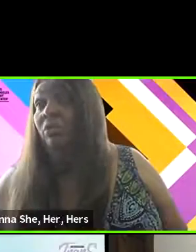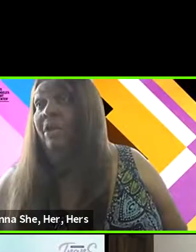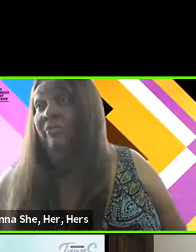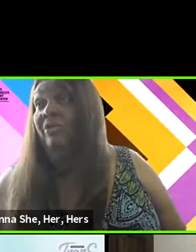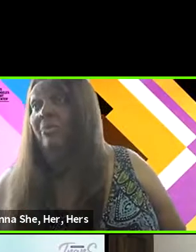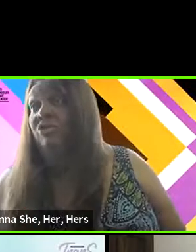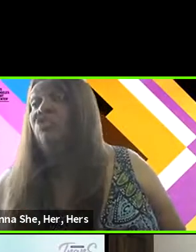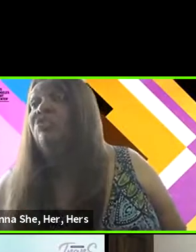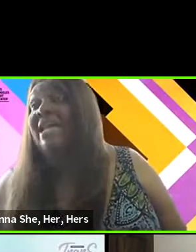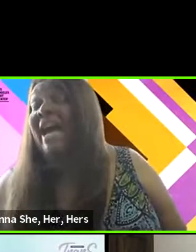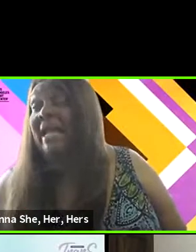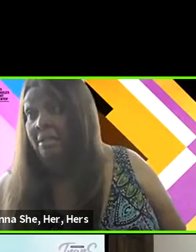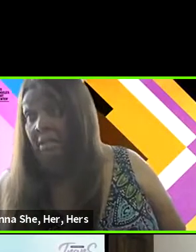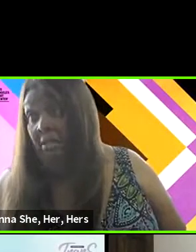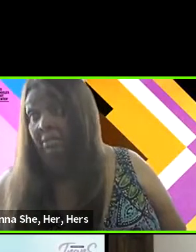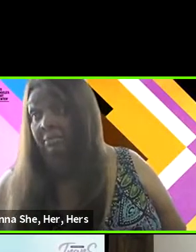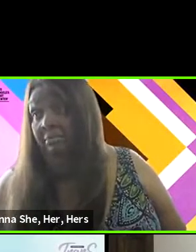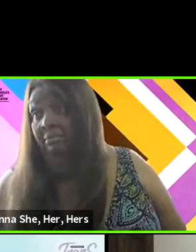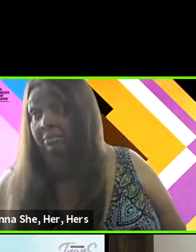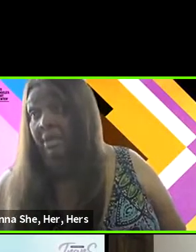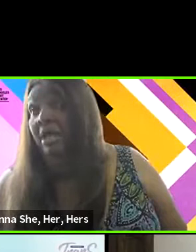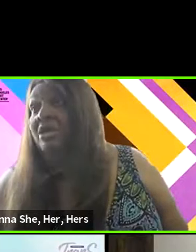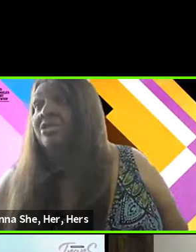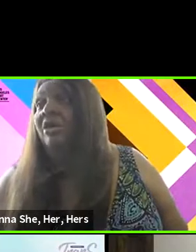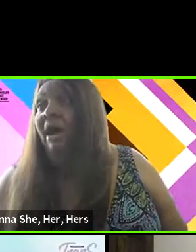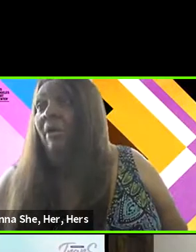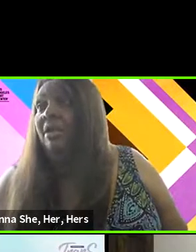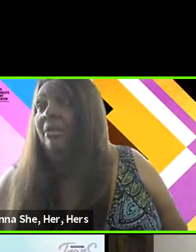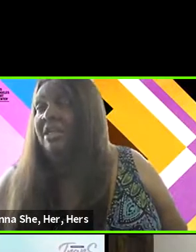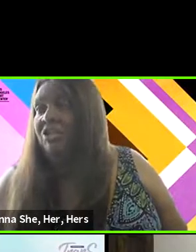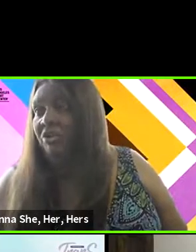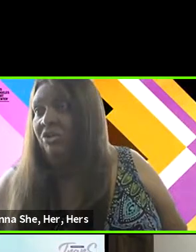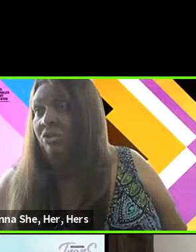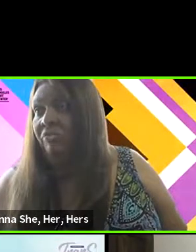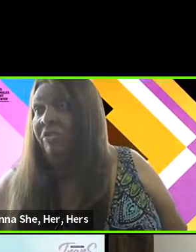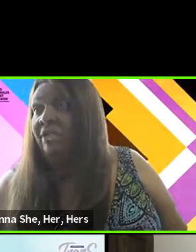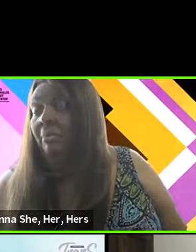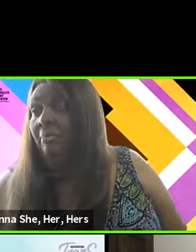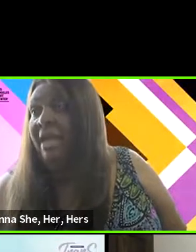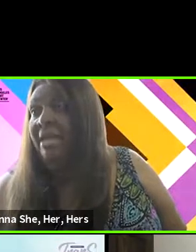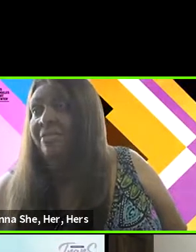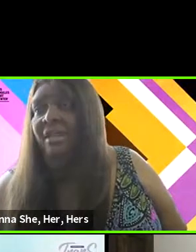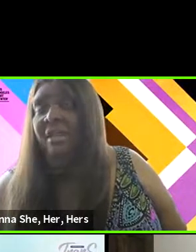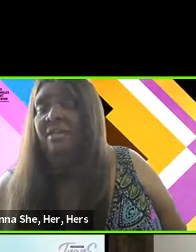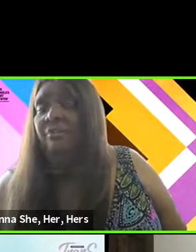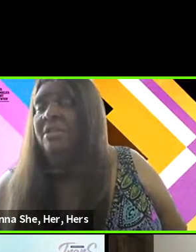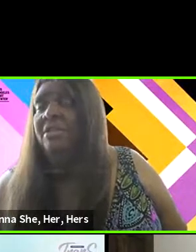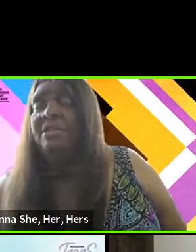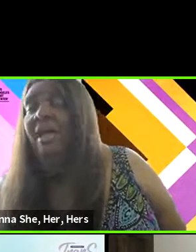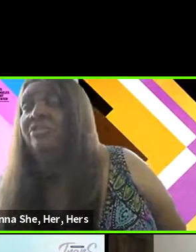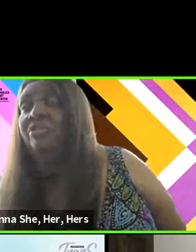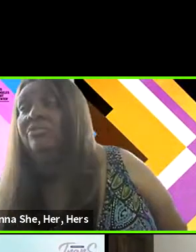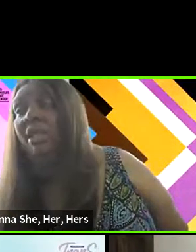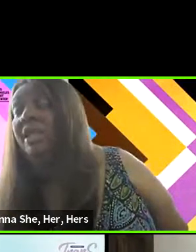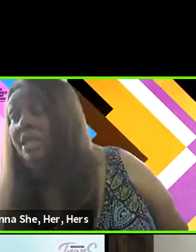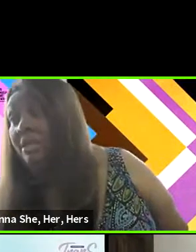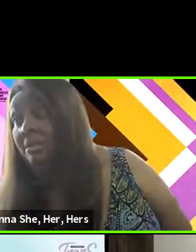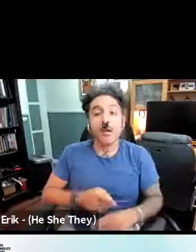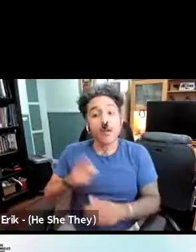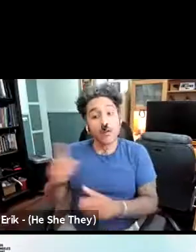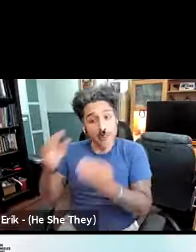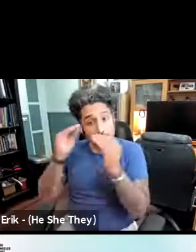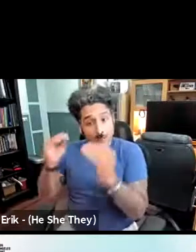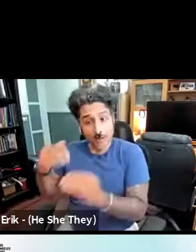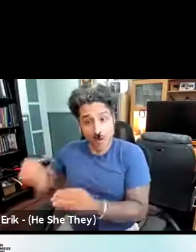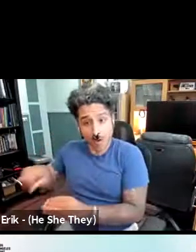visions would have come into reality. So I want to make sure that the main thing that we teach our youth